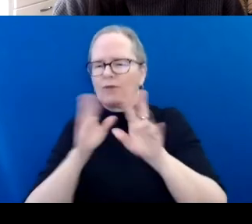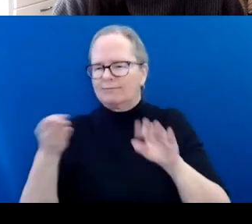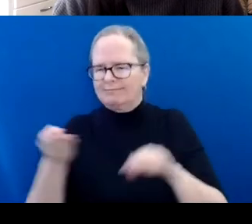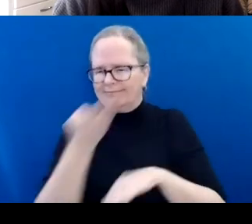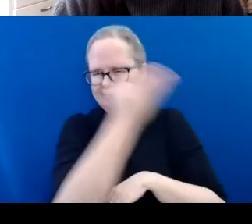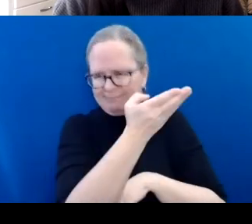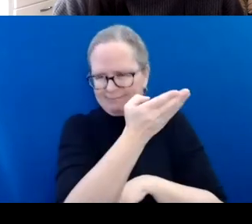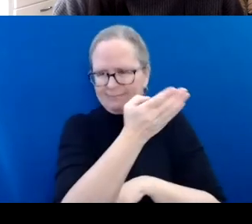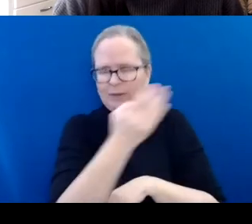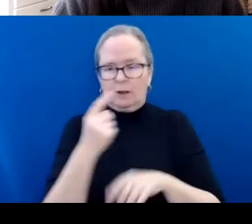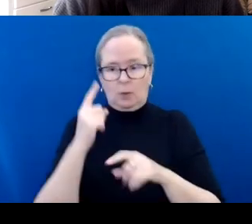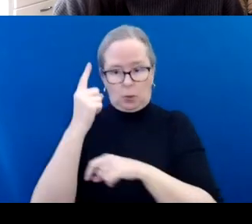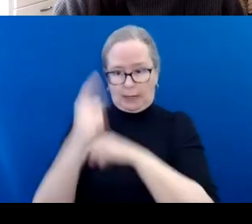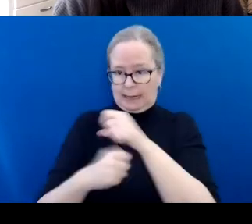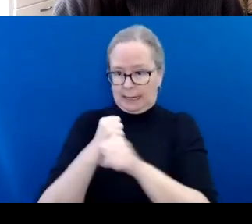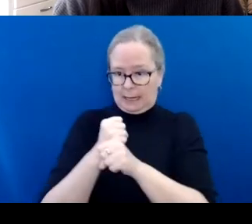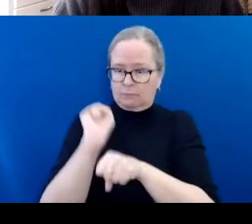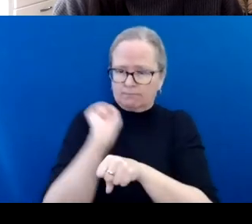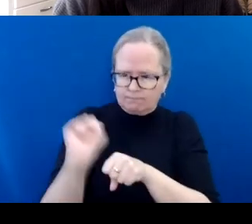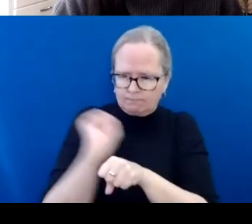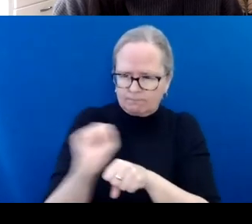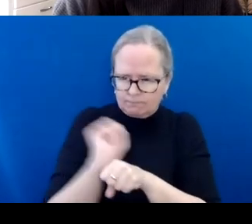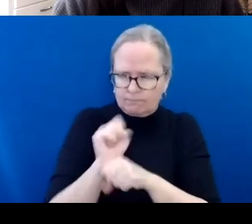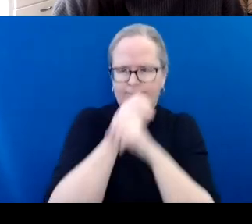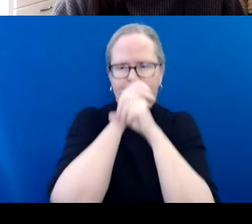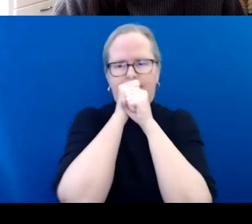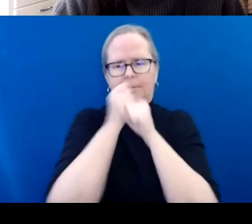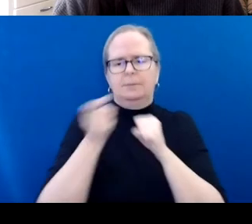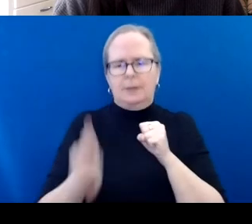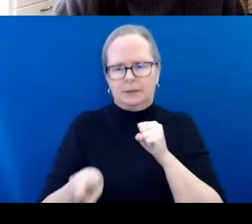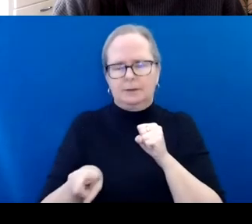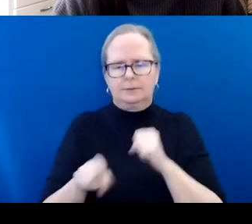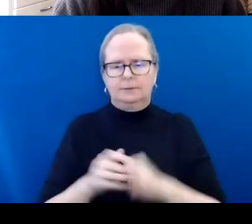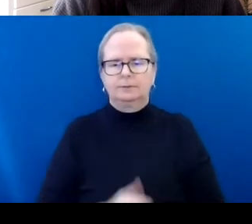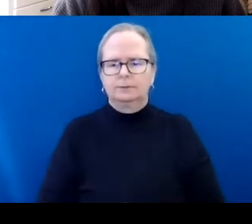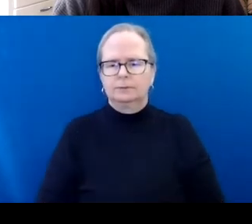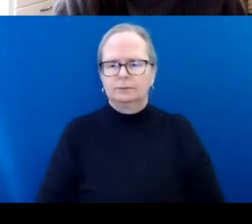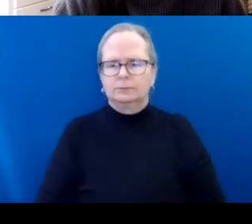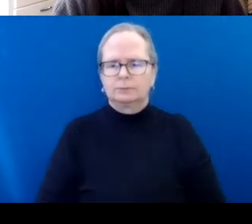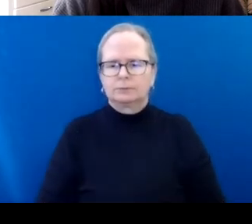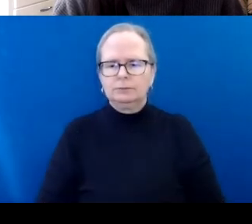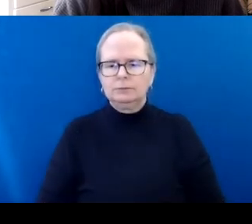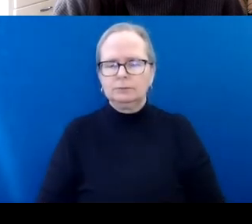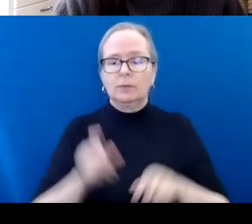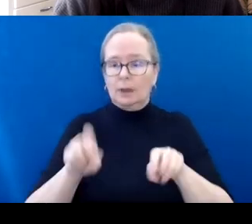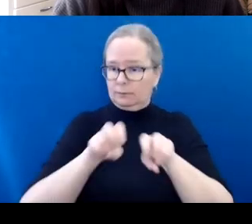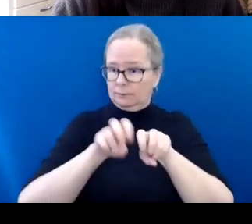Assessors are required to declare conflicts of interest according to our conflict of interest policy.